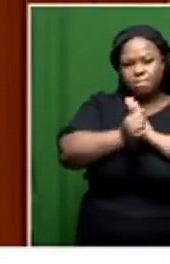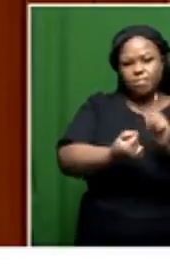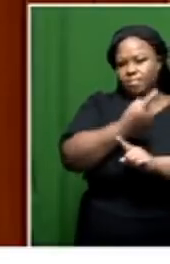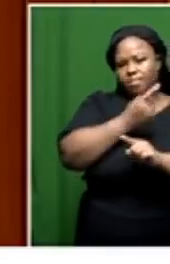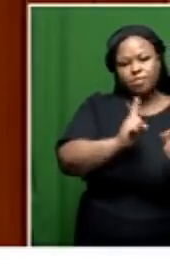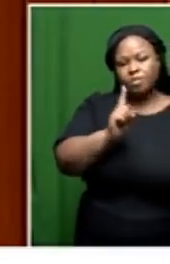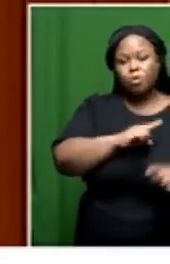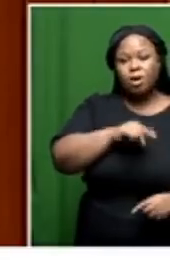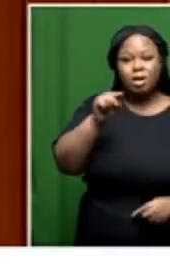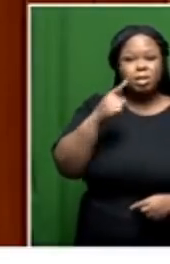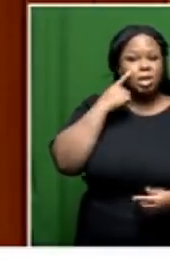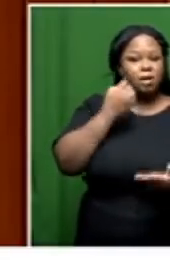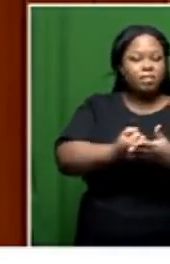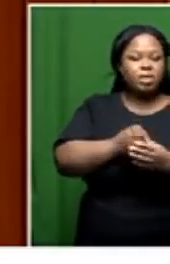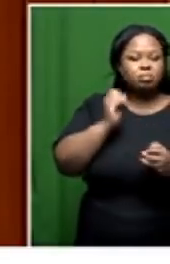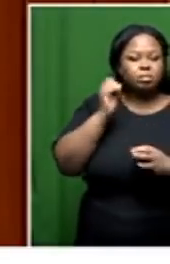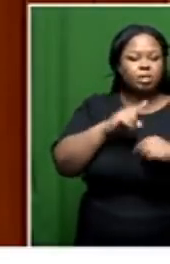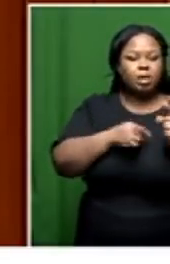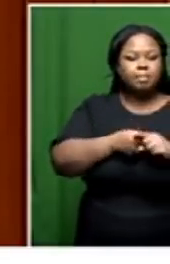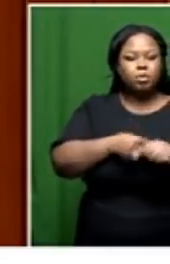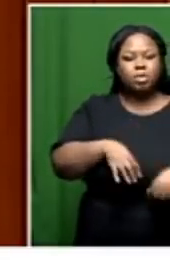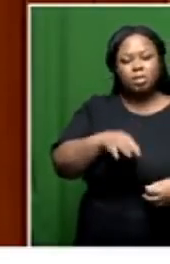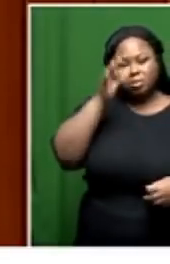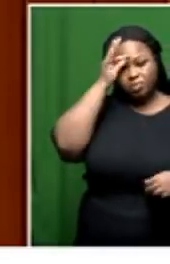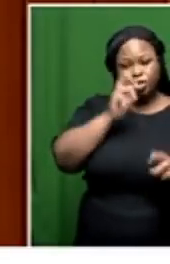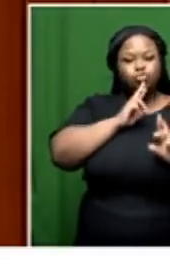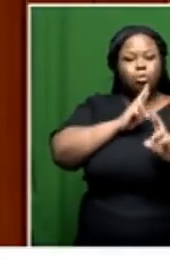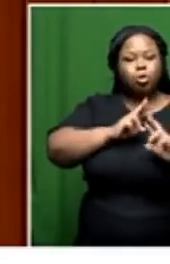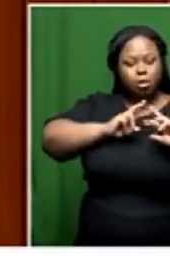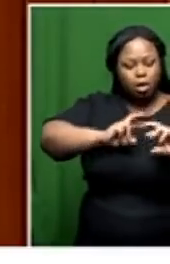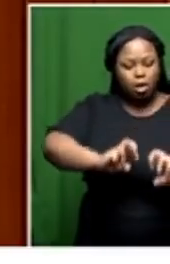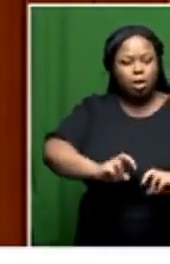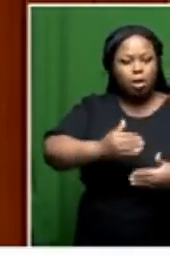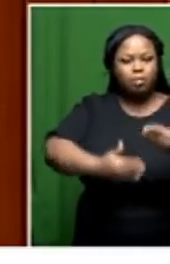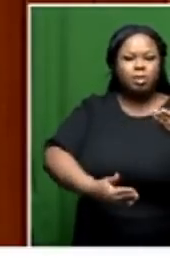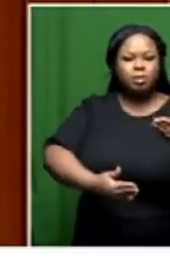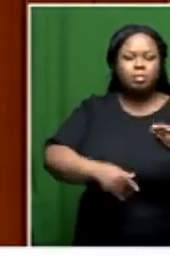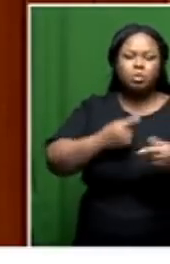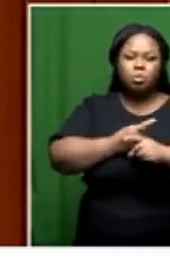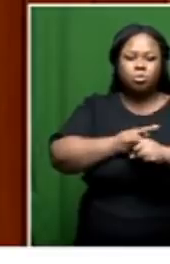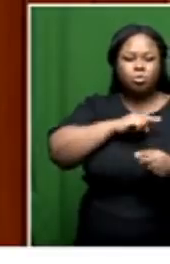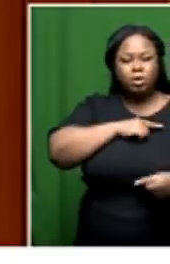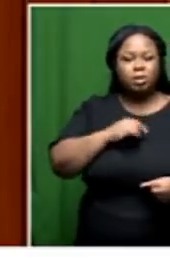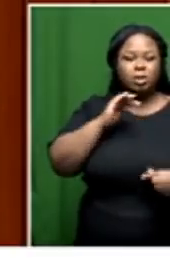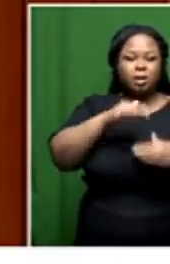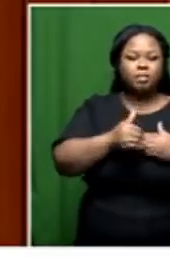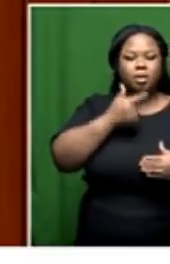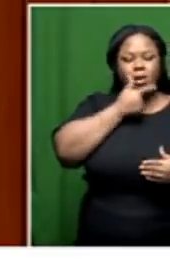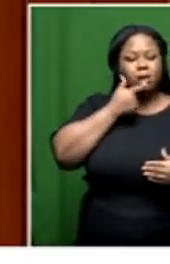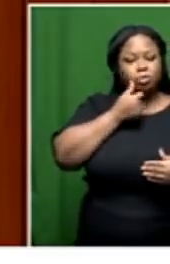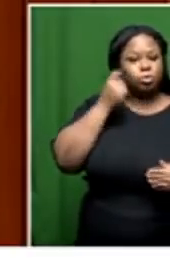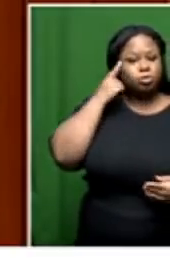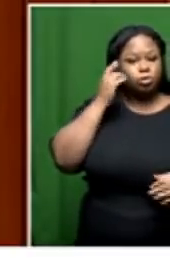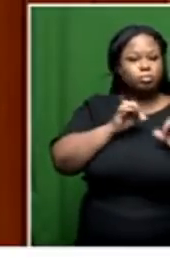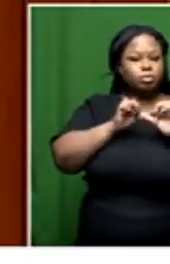that evidence that he had given with regards to forensics and ballistics should be expunged. Just after lunch, when we thought cross-examination was going